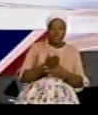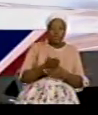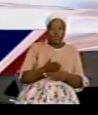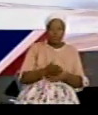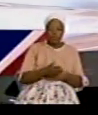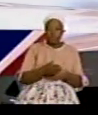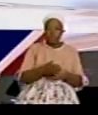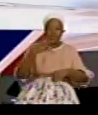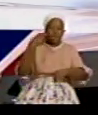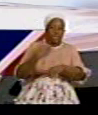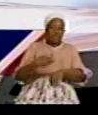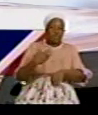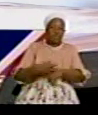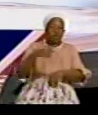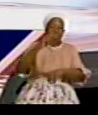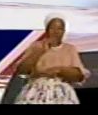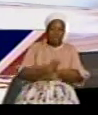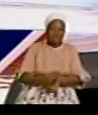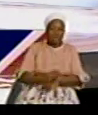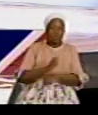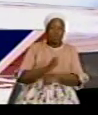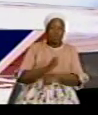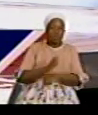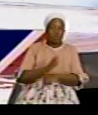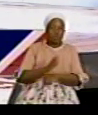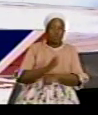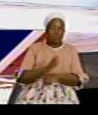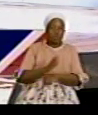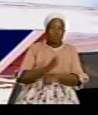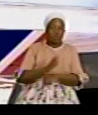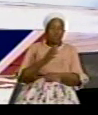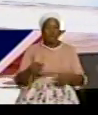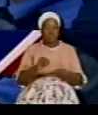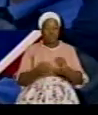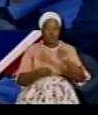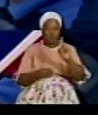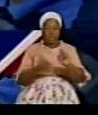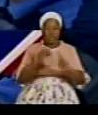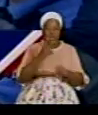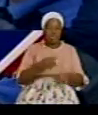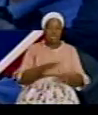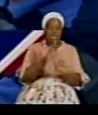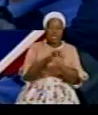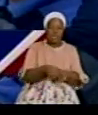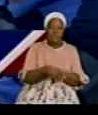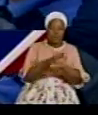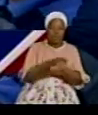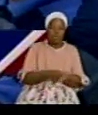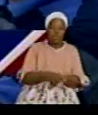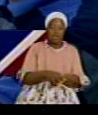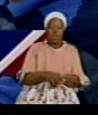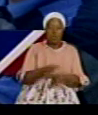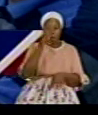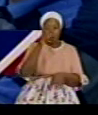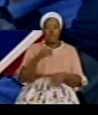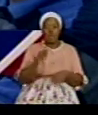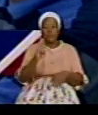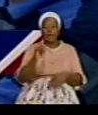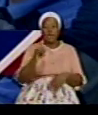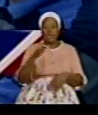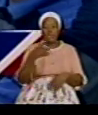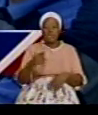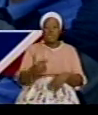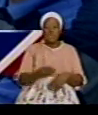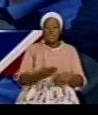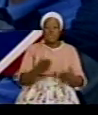to three parts. Number one, the hypocrites corrupted by